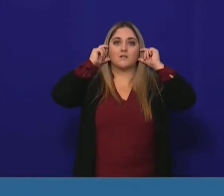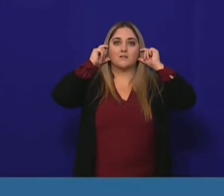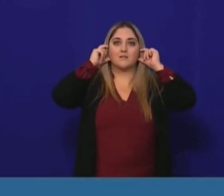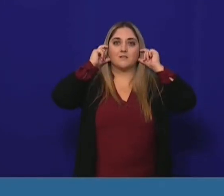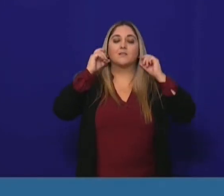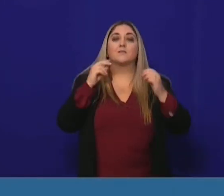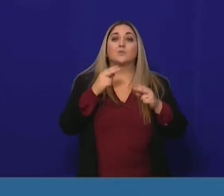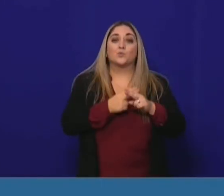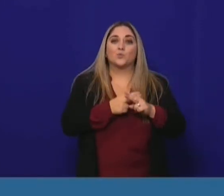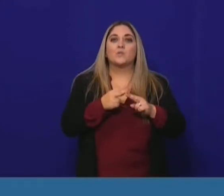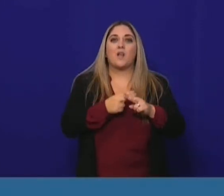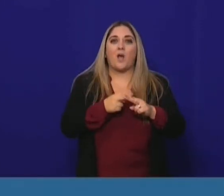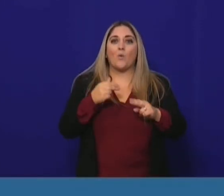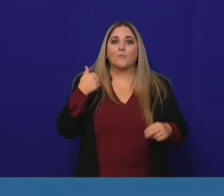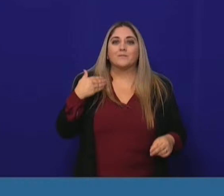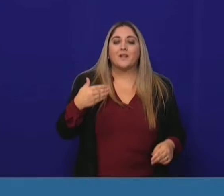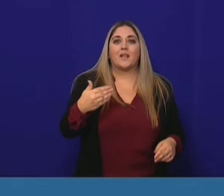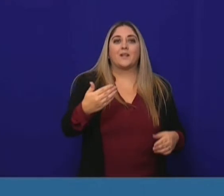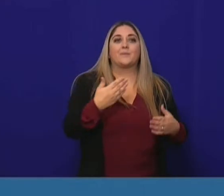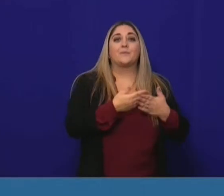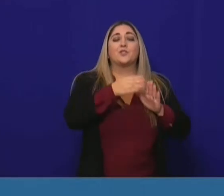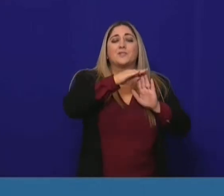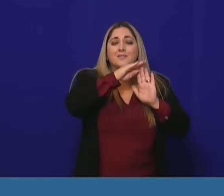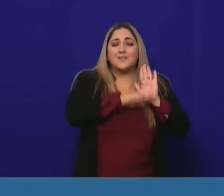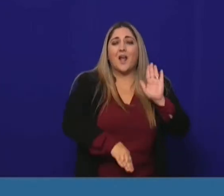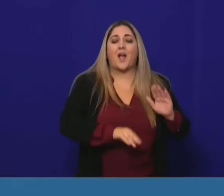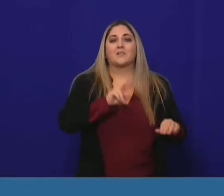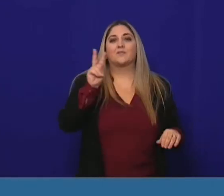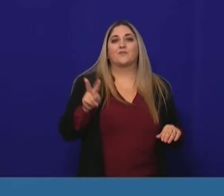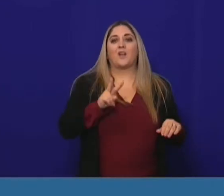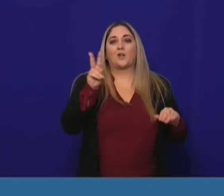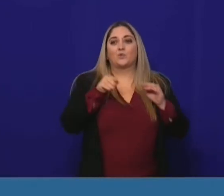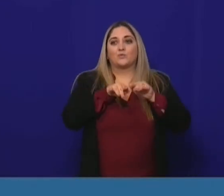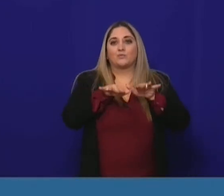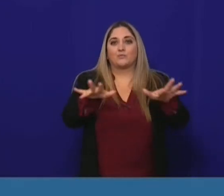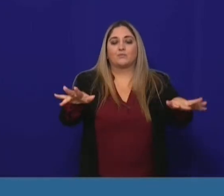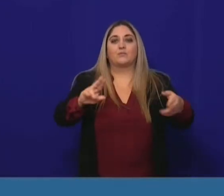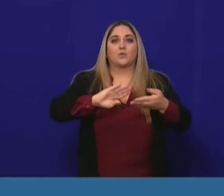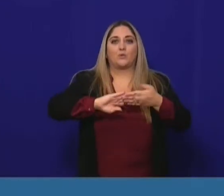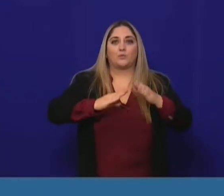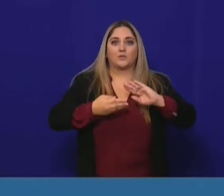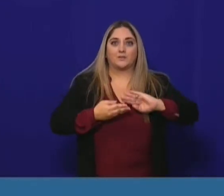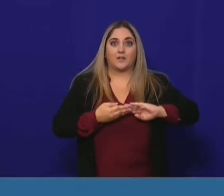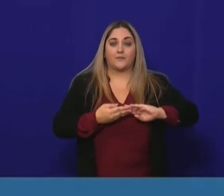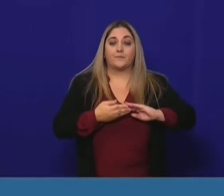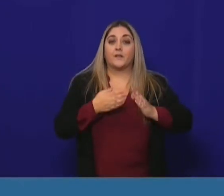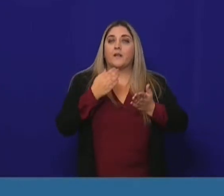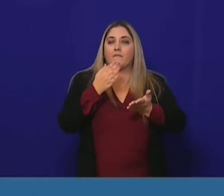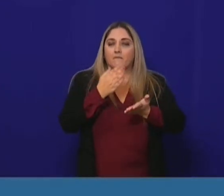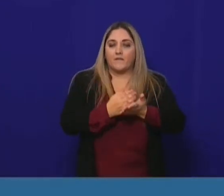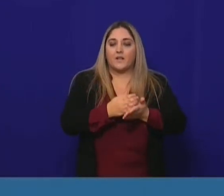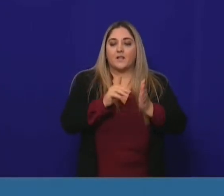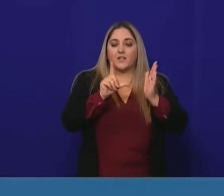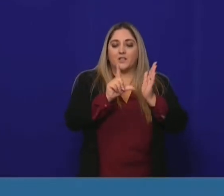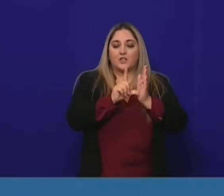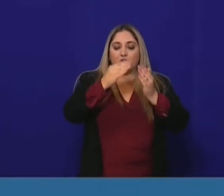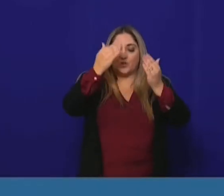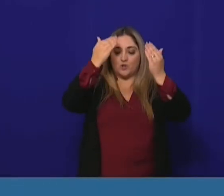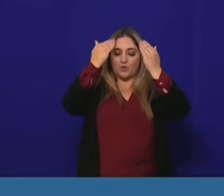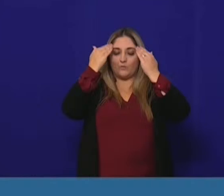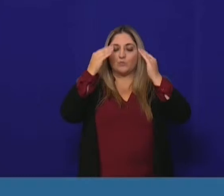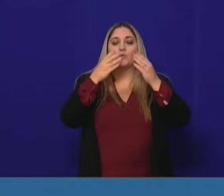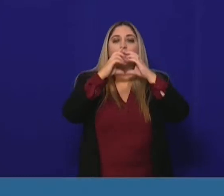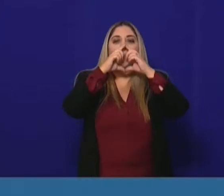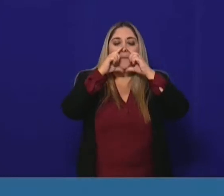jkun qiegħed innaqqas il-firxa tal-viruses fil-komunità. U vera hemm il-liġi li hija obbligatorja li